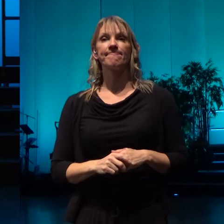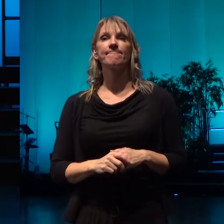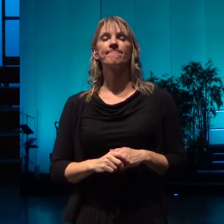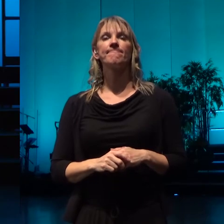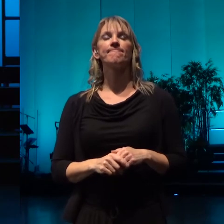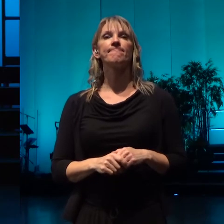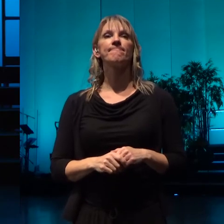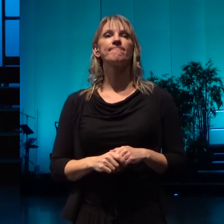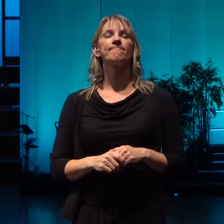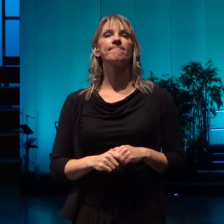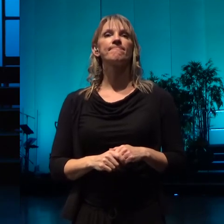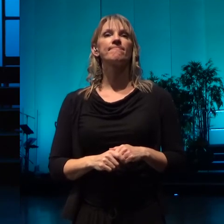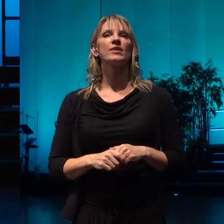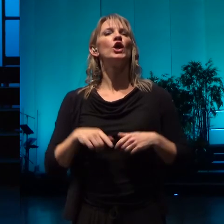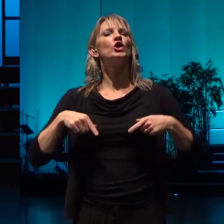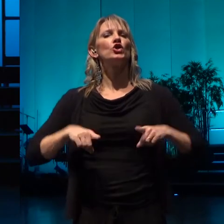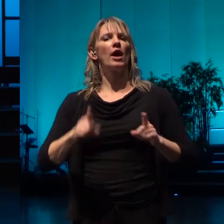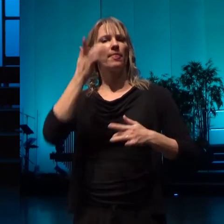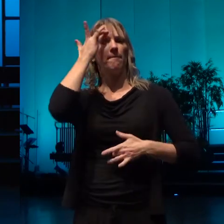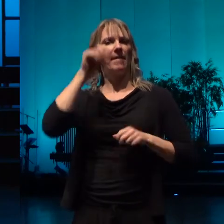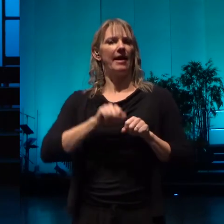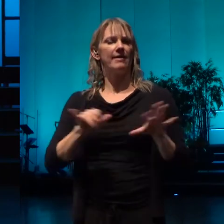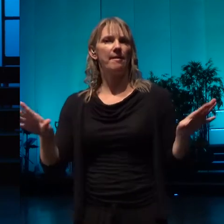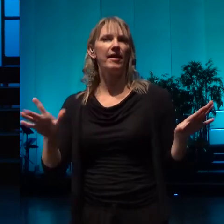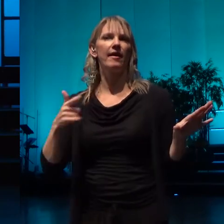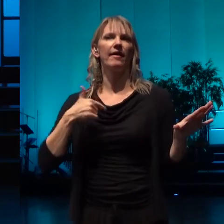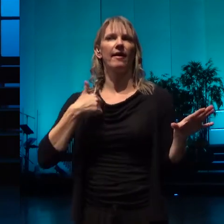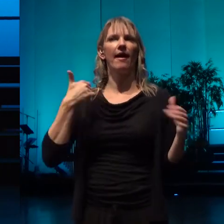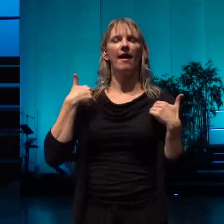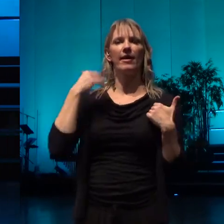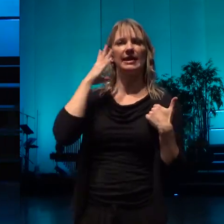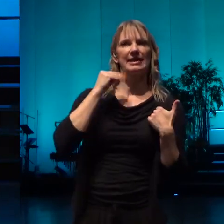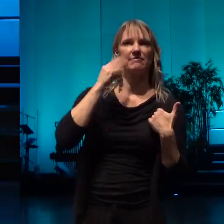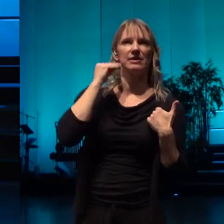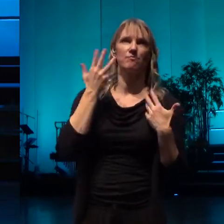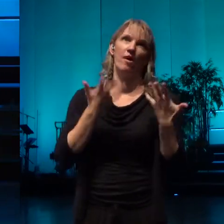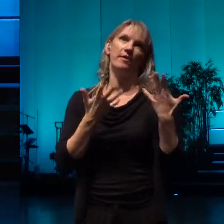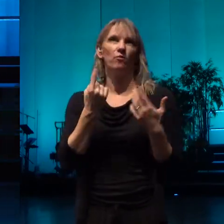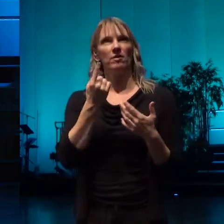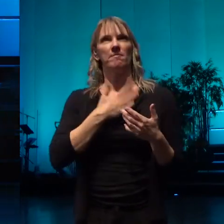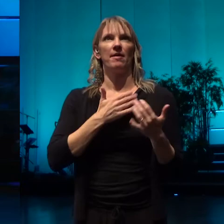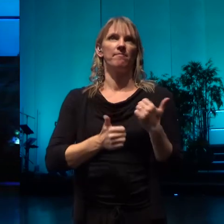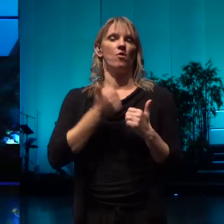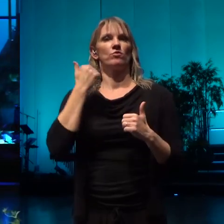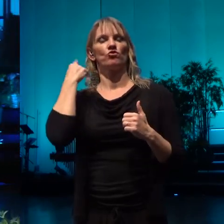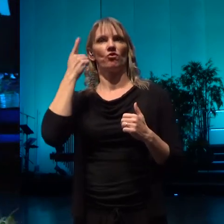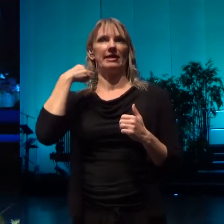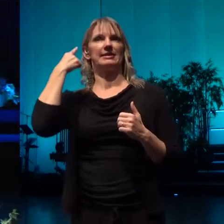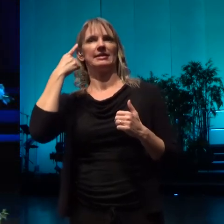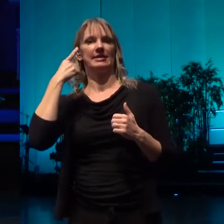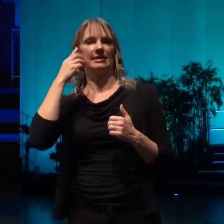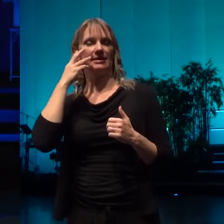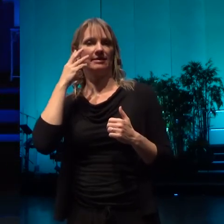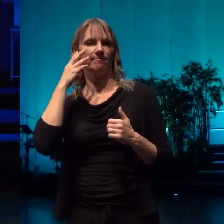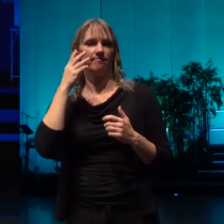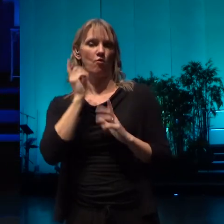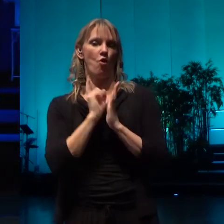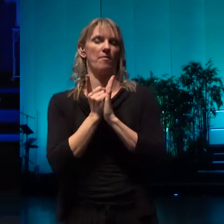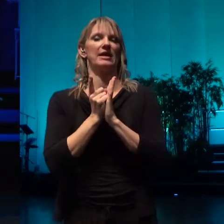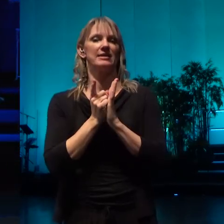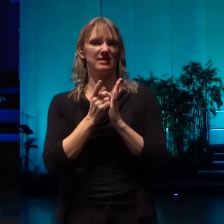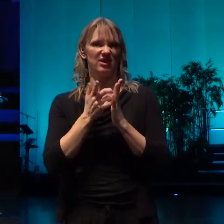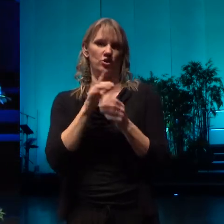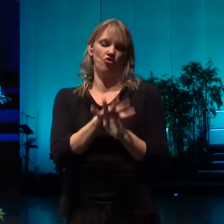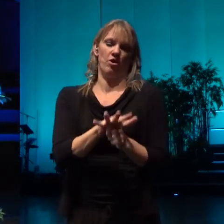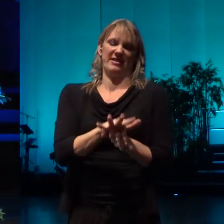I had an experience during the pandemic, probably my craziest moment. It was a moment of stress. And it happened in